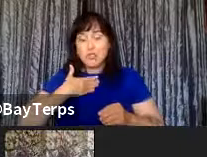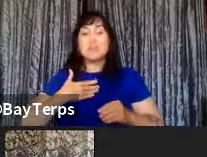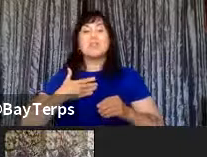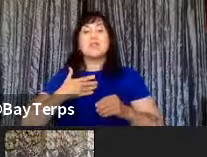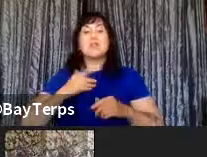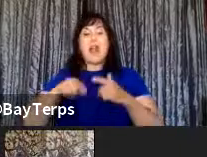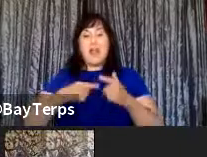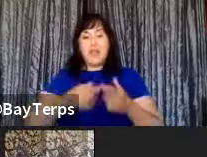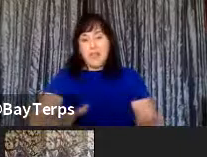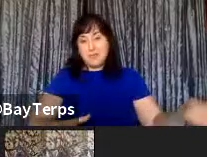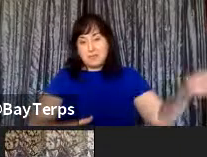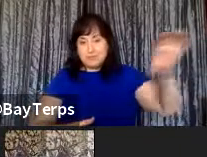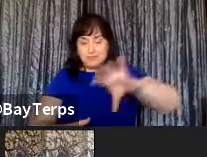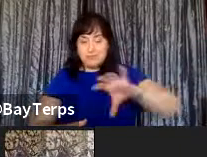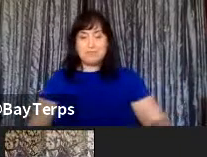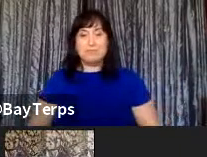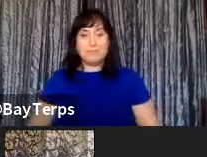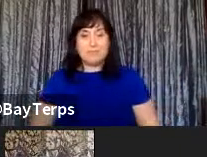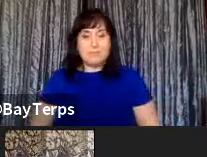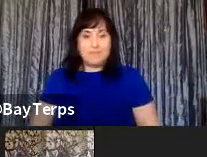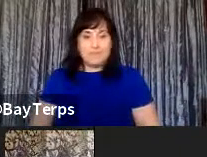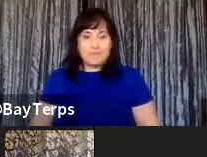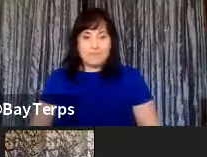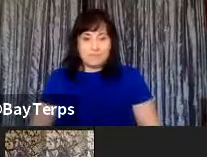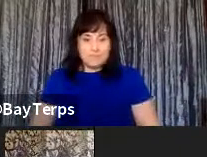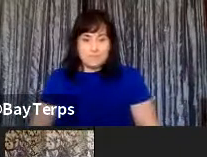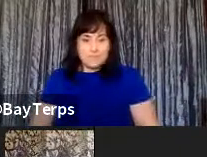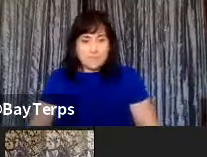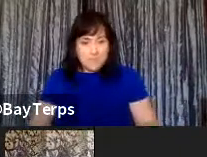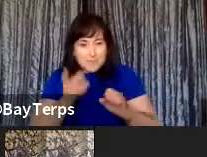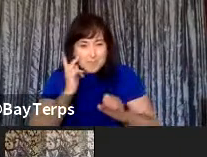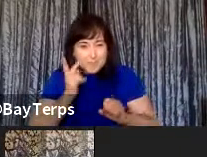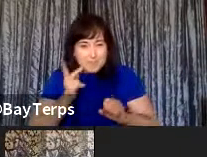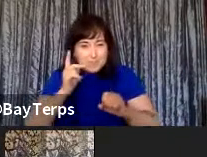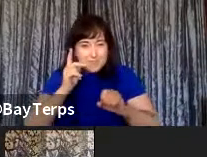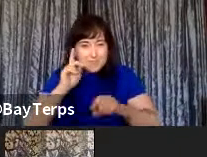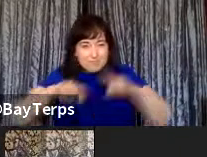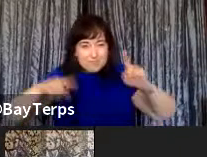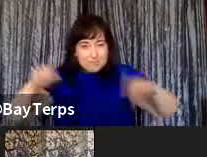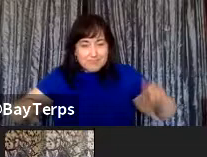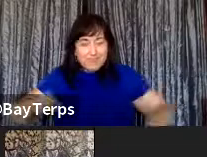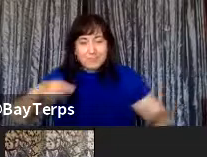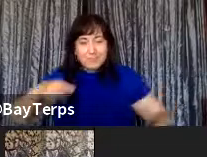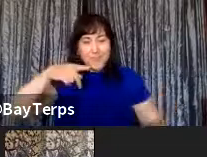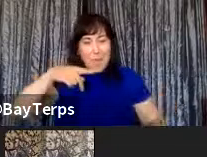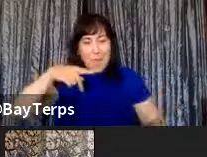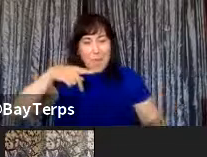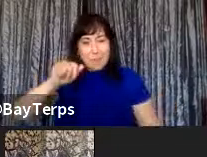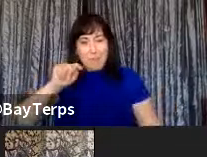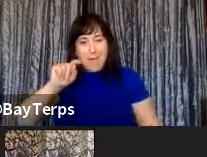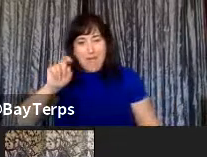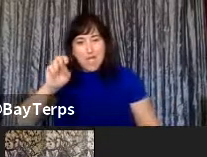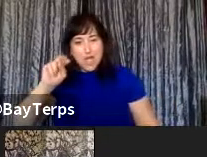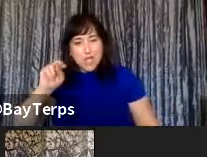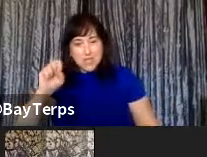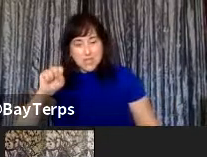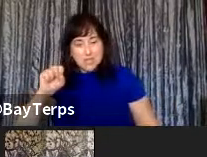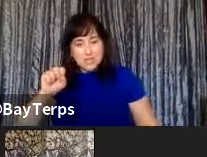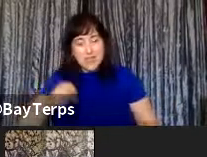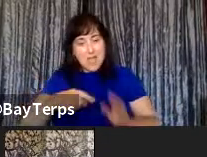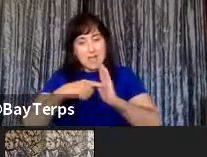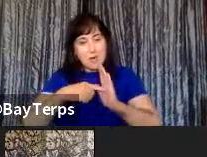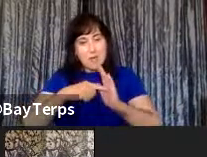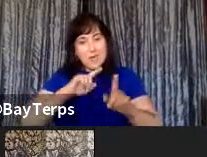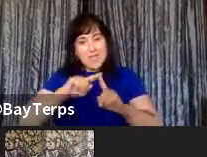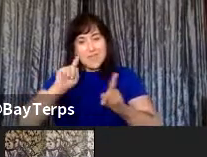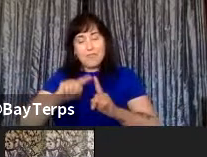And then we'll pour the chocolate out. As I said, you can see these different patterns. These different patterns literally represent the different cocoa